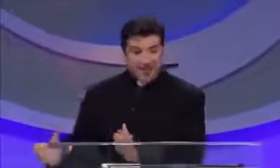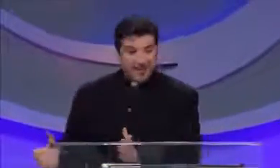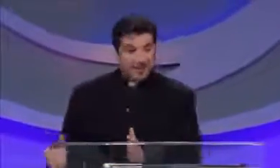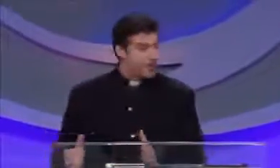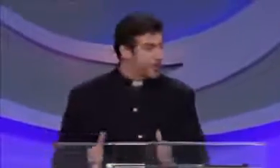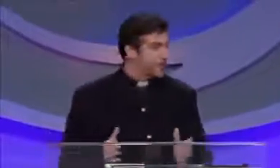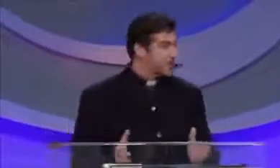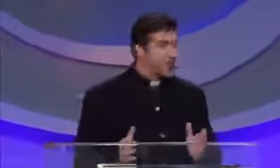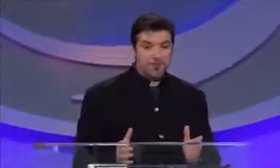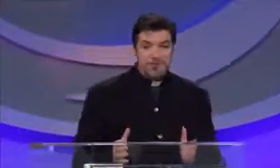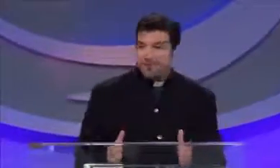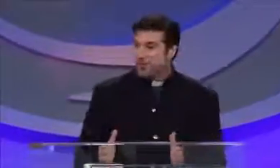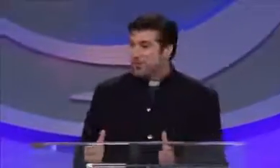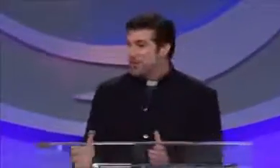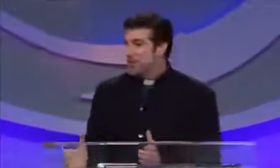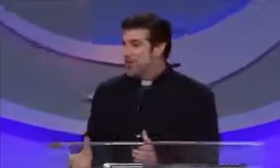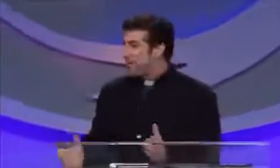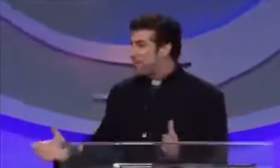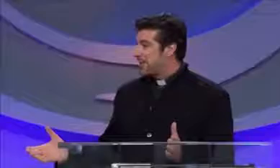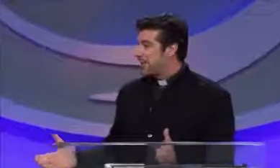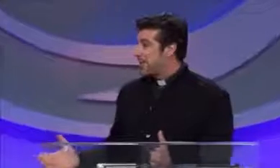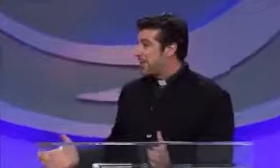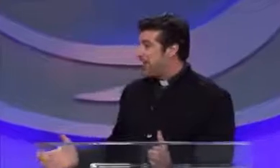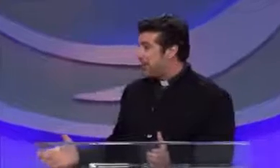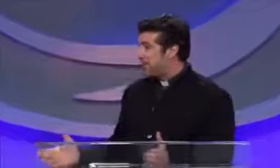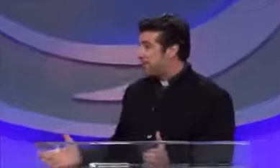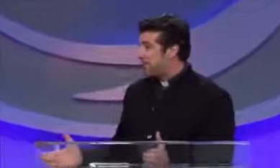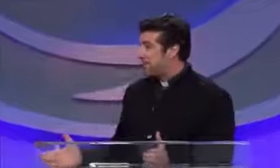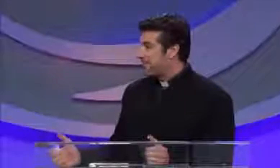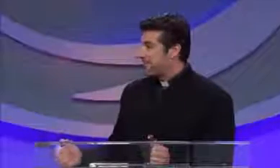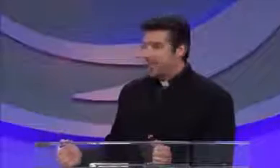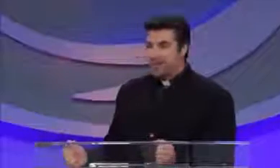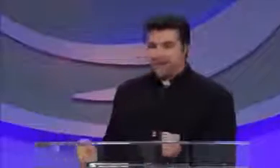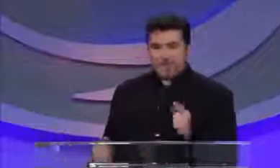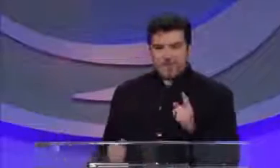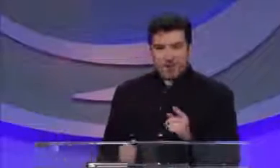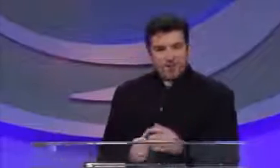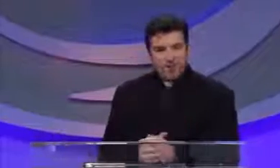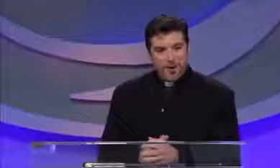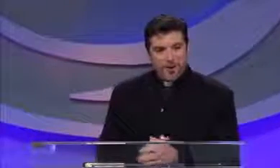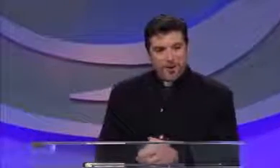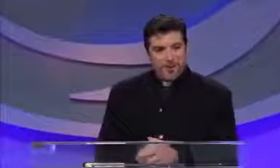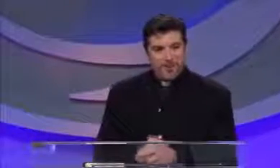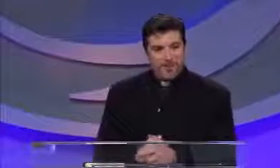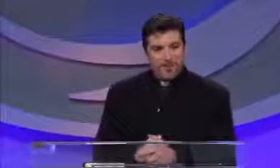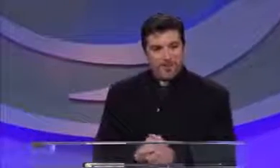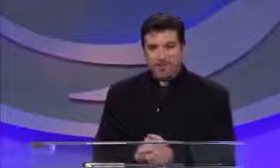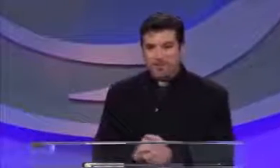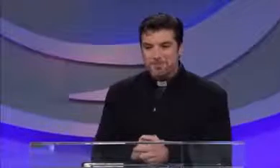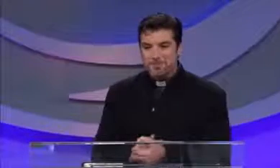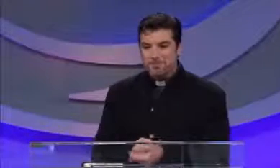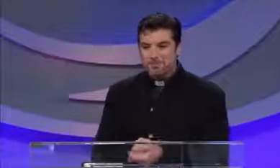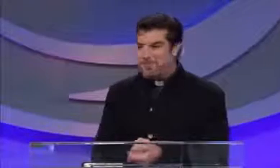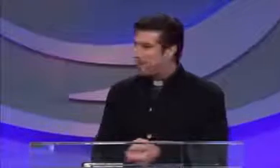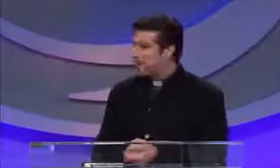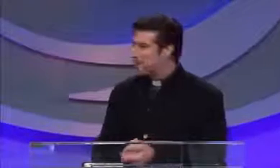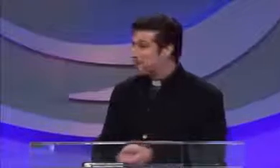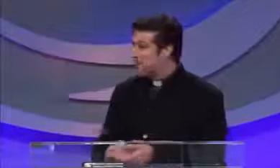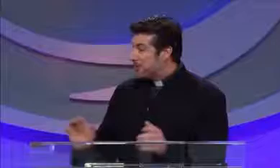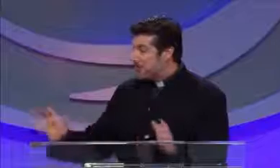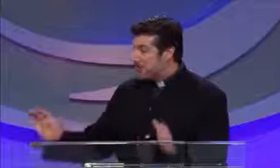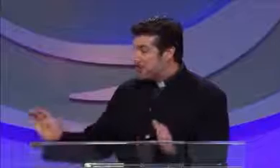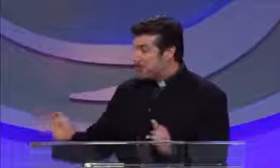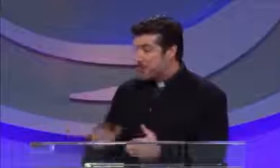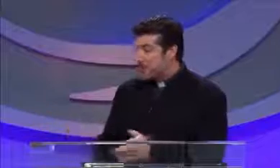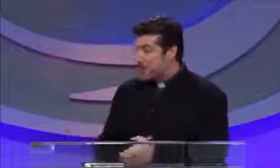them back to the Catholic Church, which is so traditional, that was going to kill their faith. So me and my wife prayed in 1992 in my grandmother's